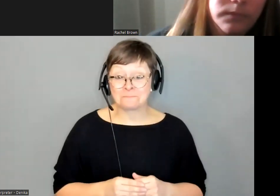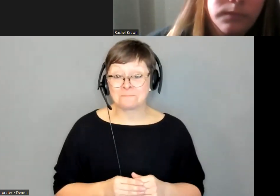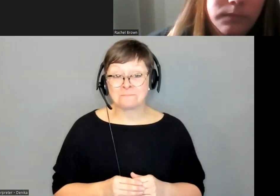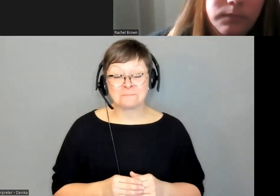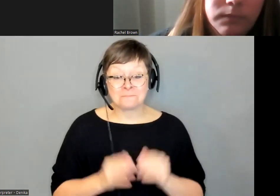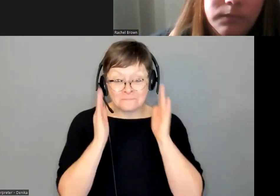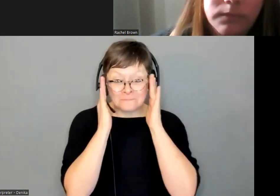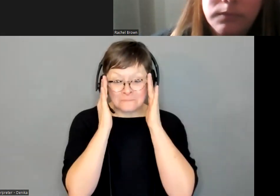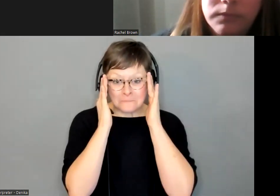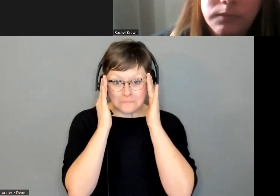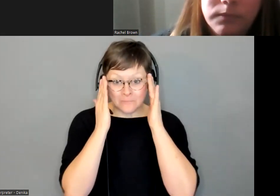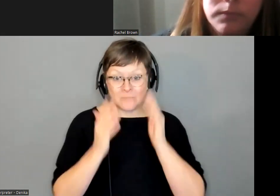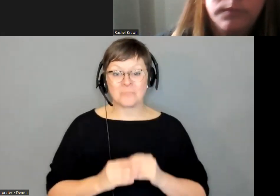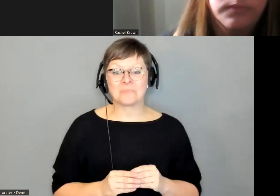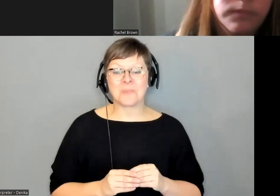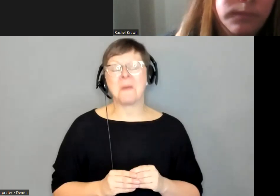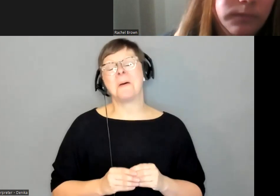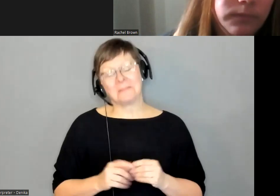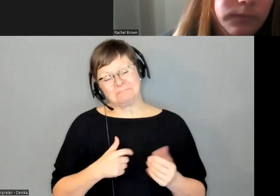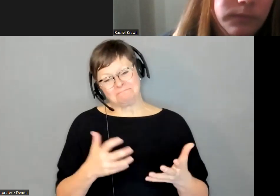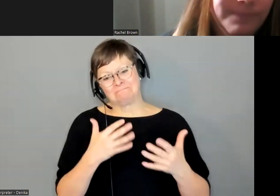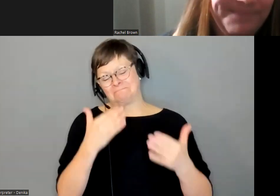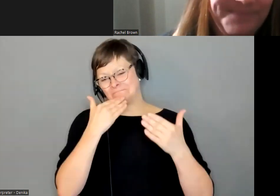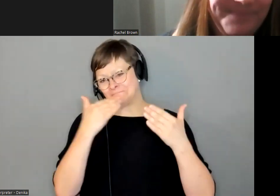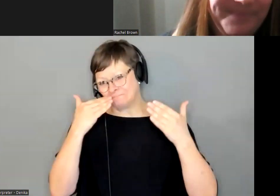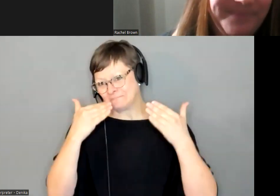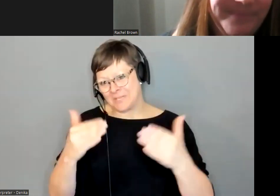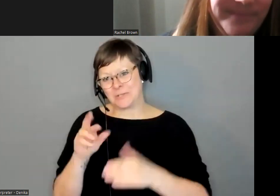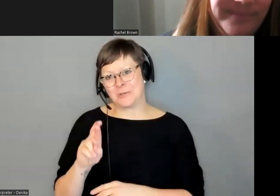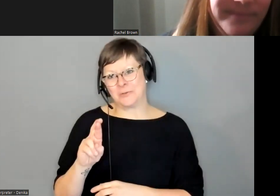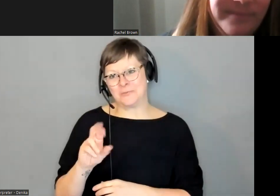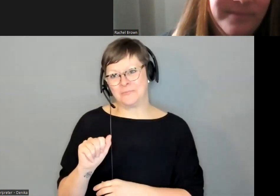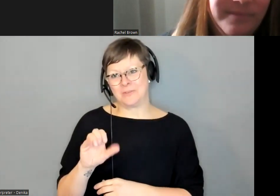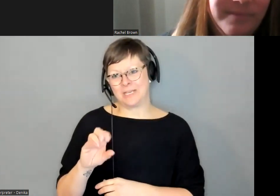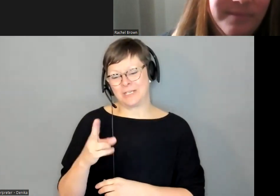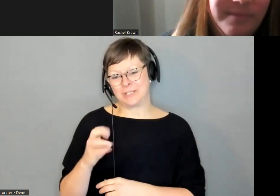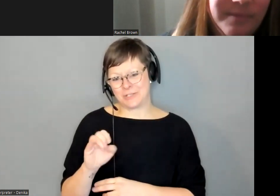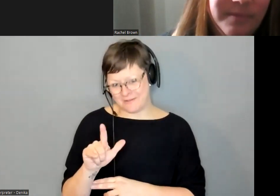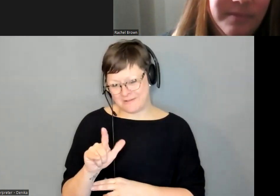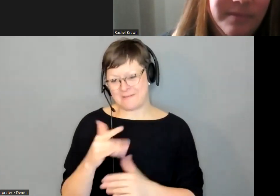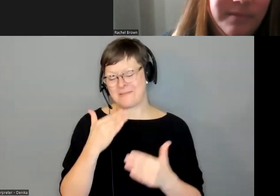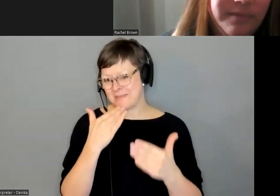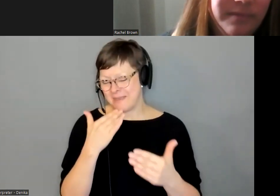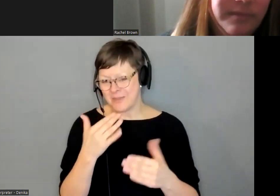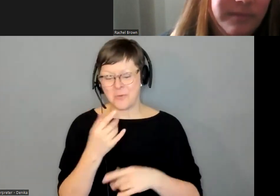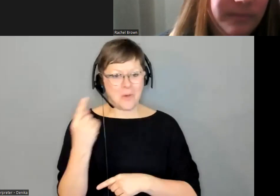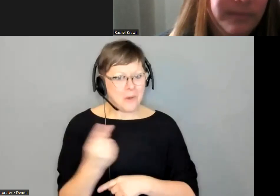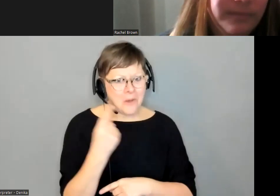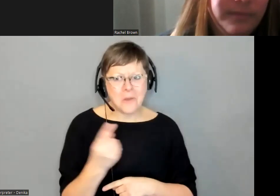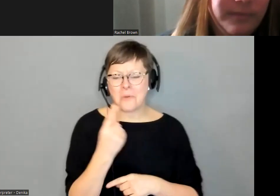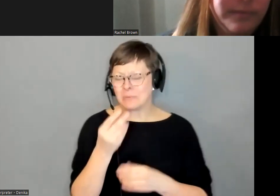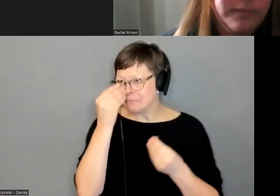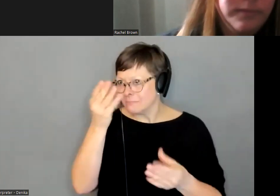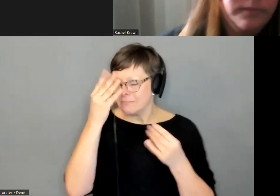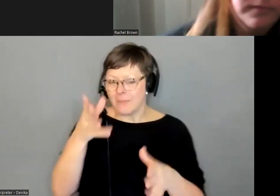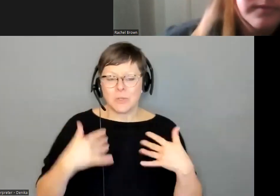All right. Well, I would like to say thank you, Rachel. Always tips, always things, like I said, the board